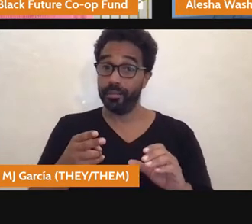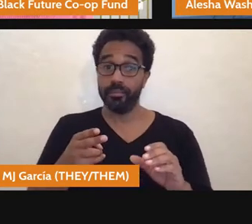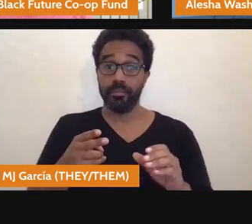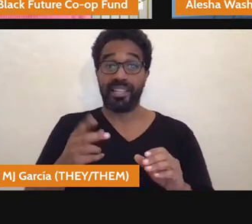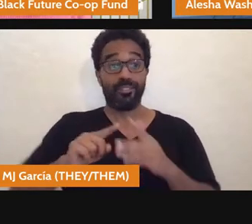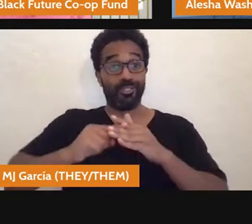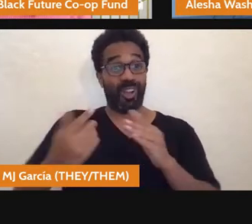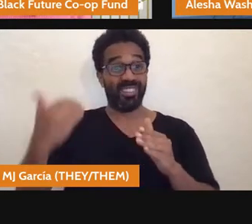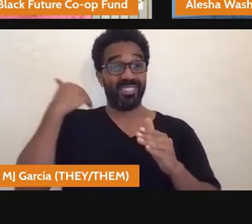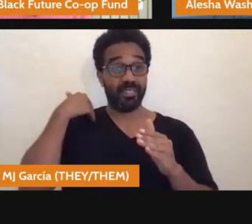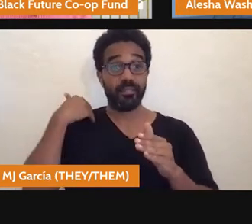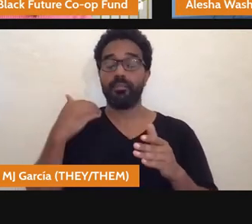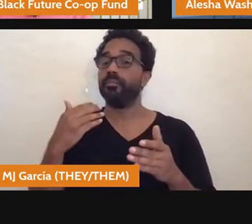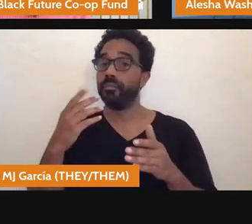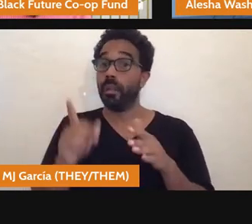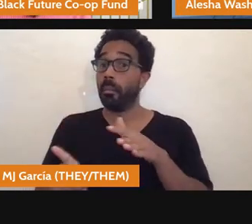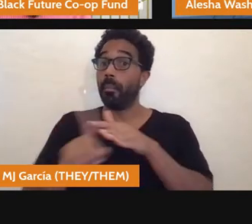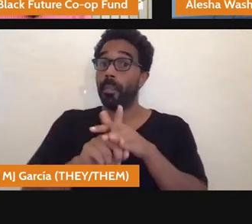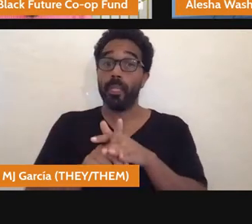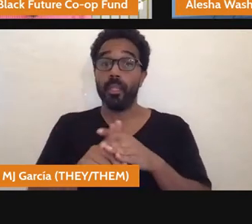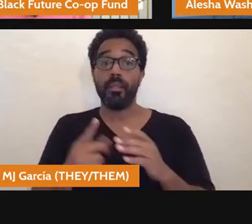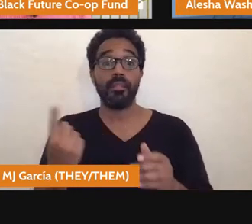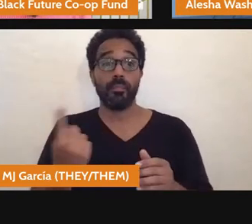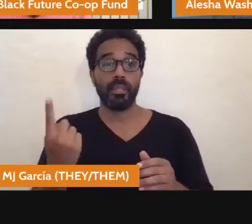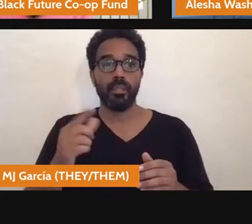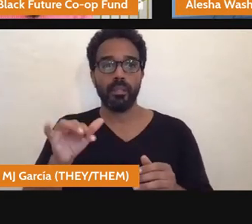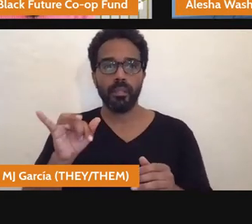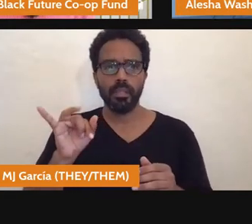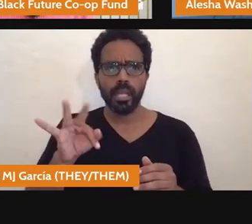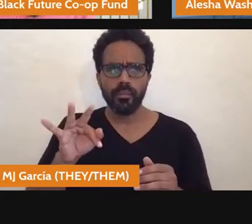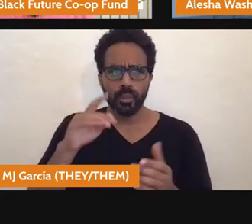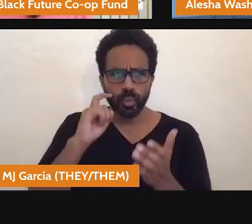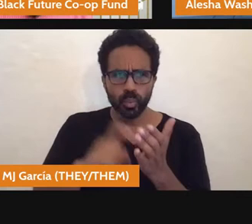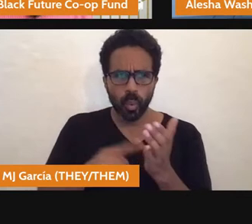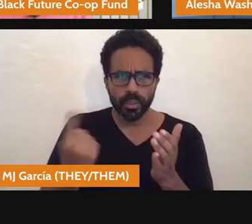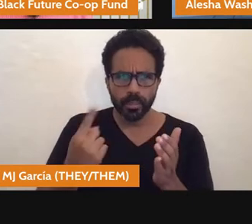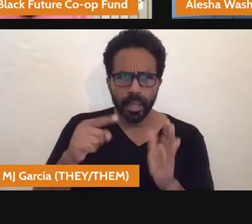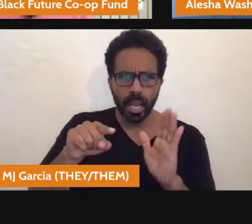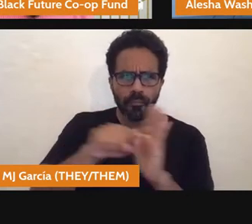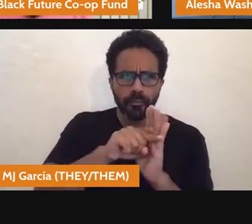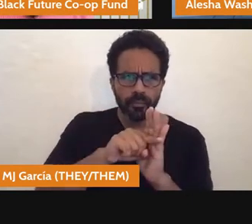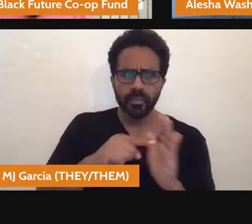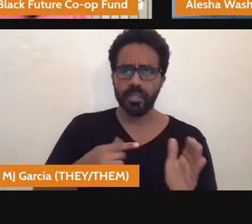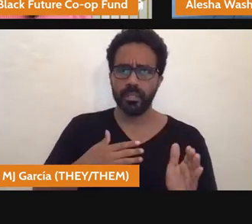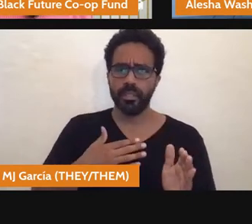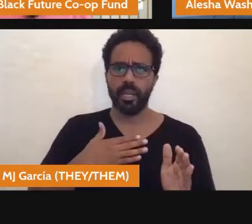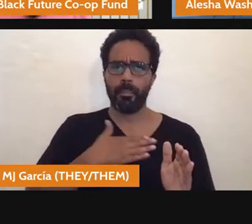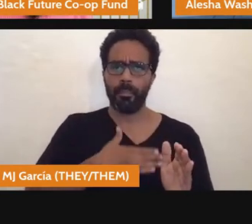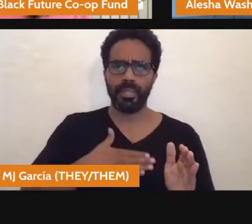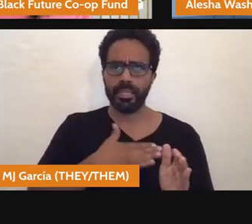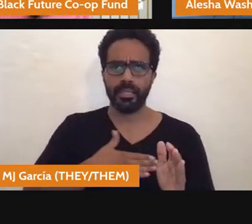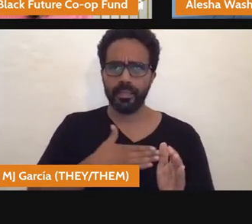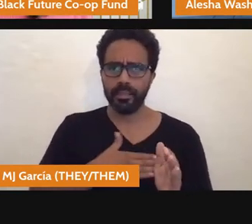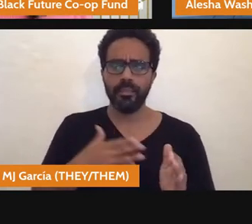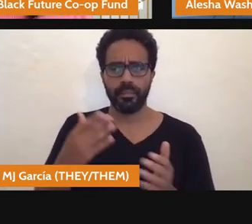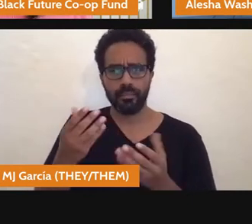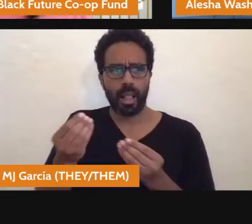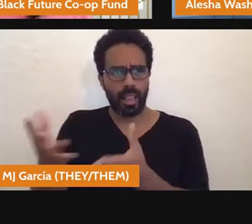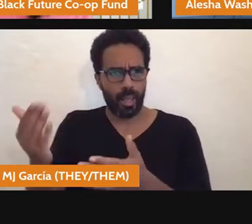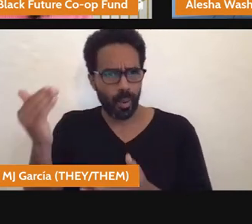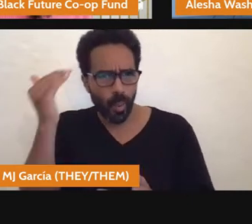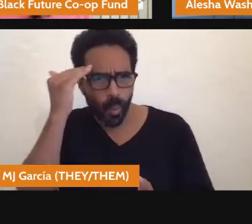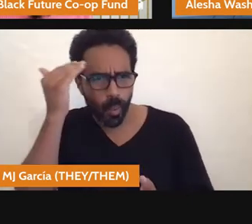if there were nuggets of information that you picked up, please drop that in the chat. Help folks to get caught up on our conversation, but put some